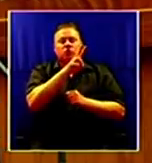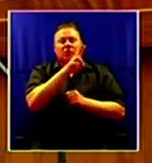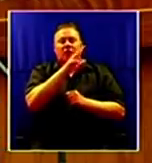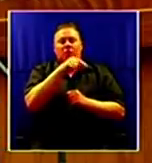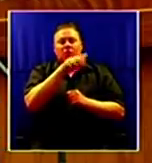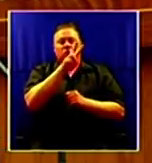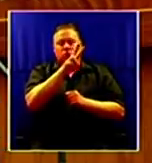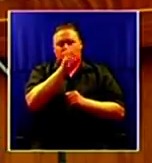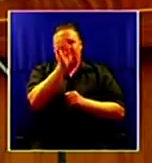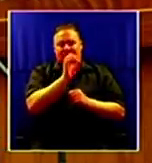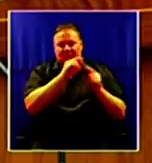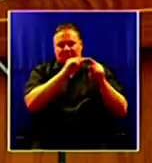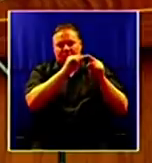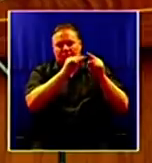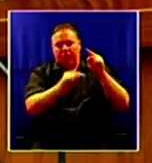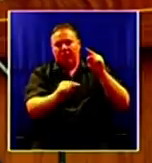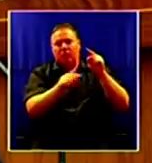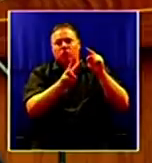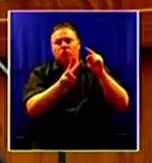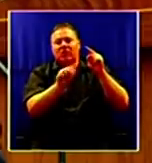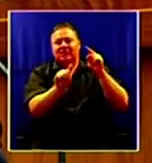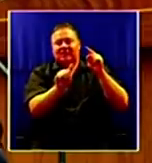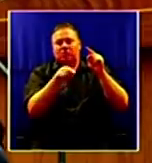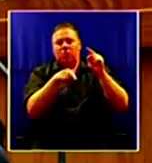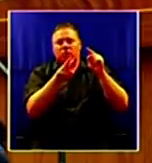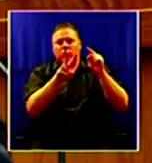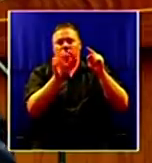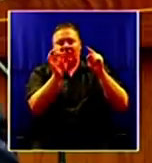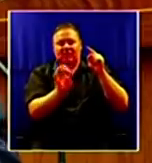2021-22 to 26.2% of GDP in